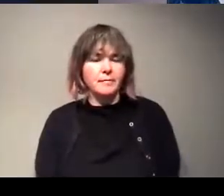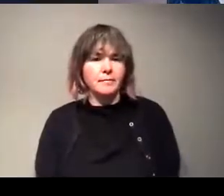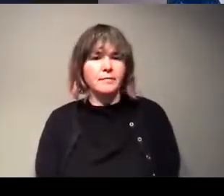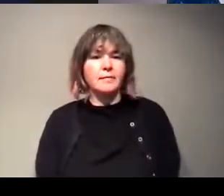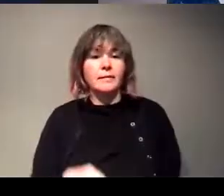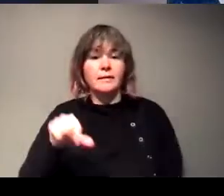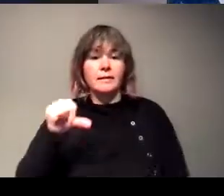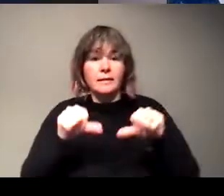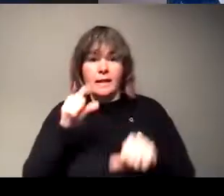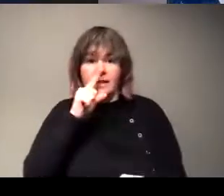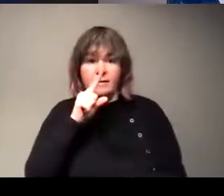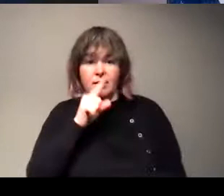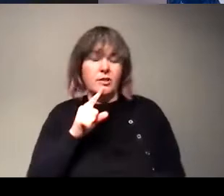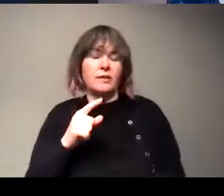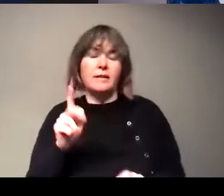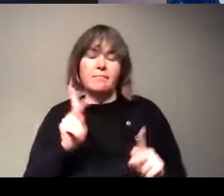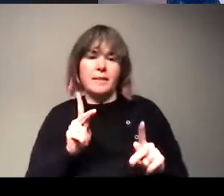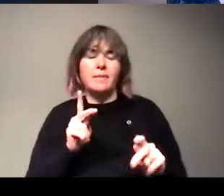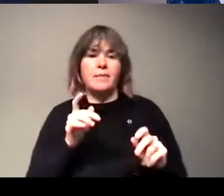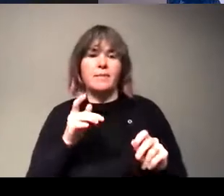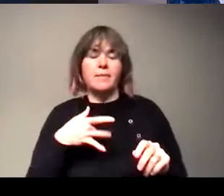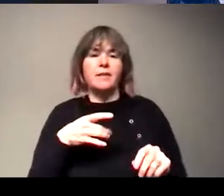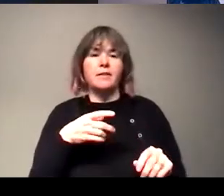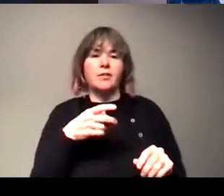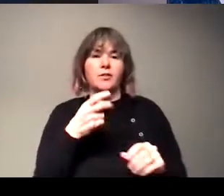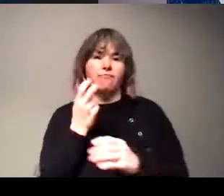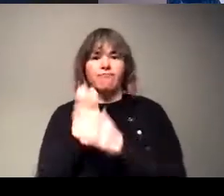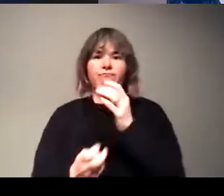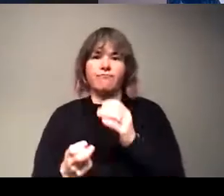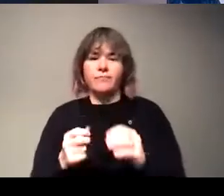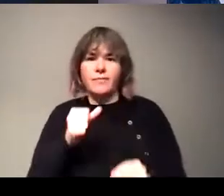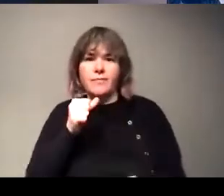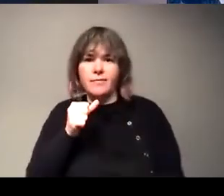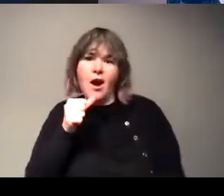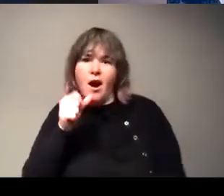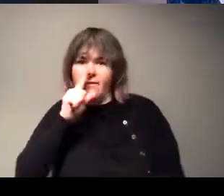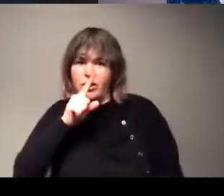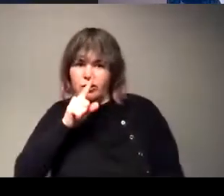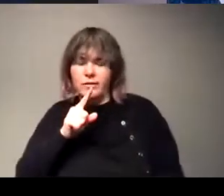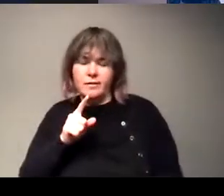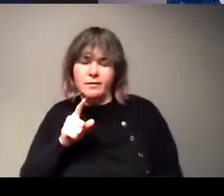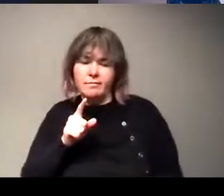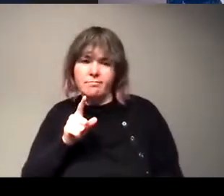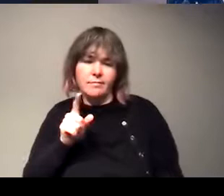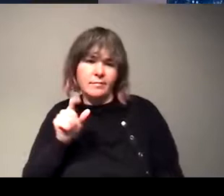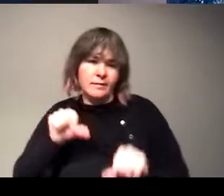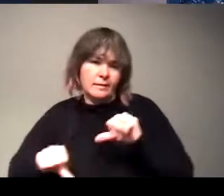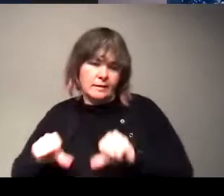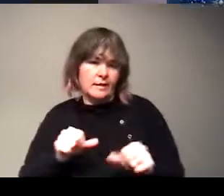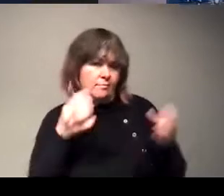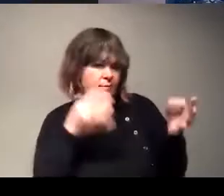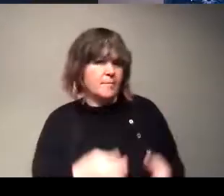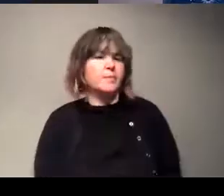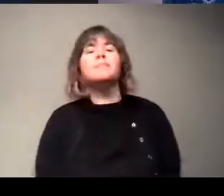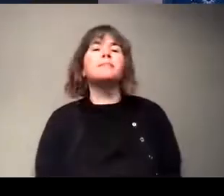Sci-fi, I think, is probably a lot of people's ways of getting into non-fictional science. Absolutely. So,